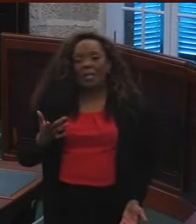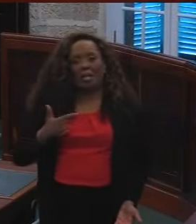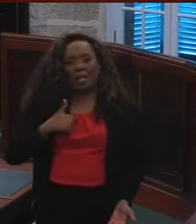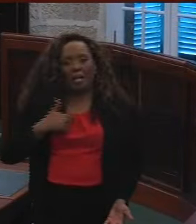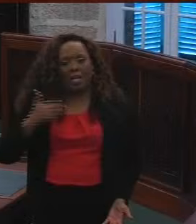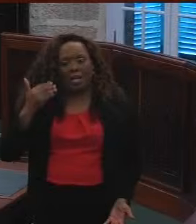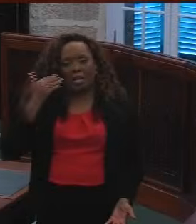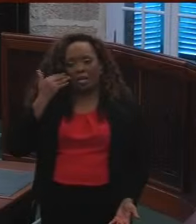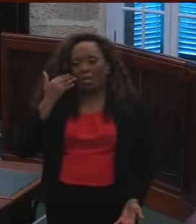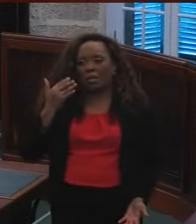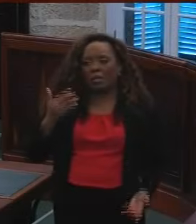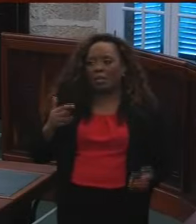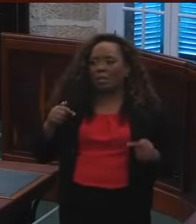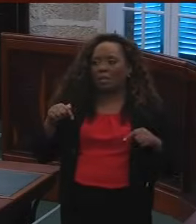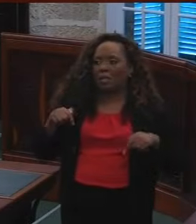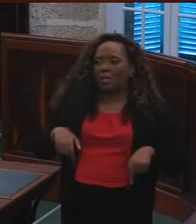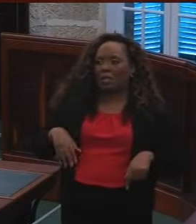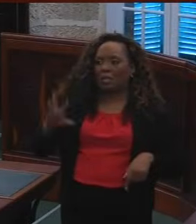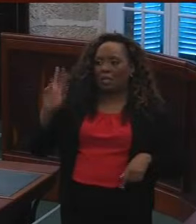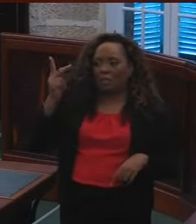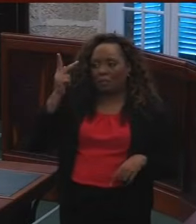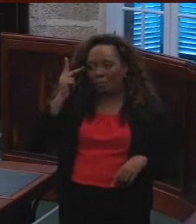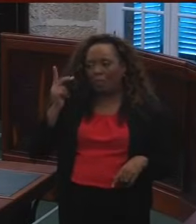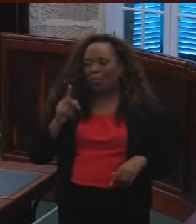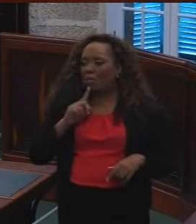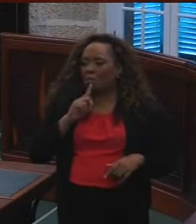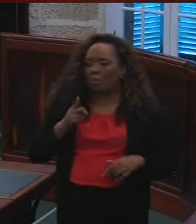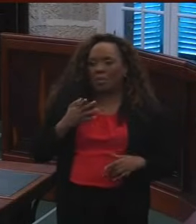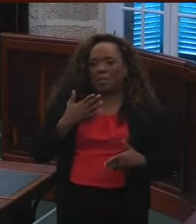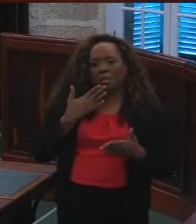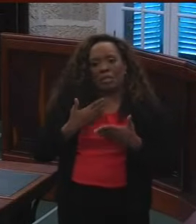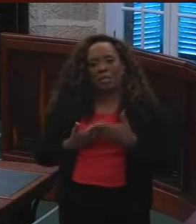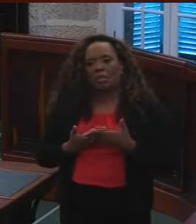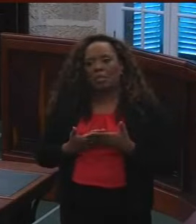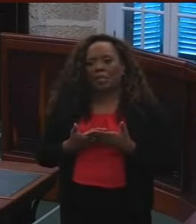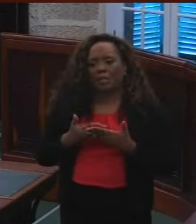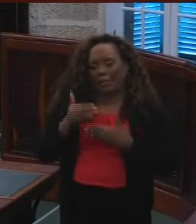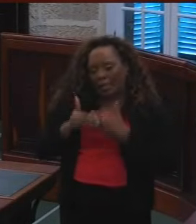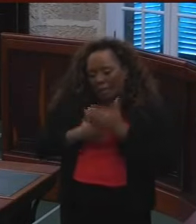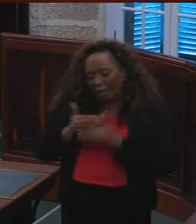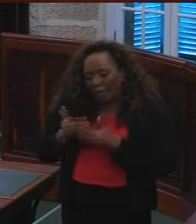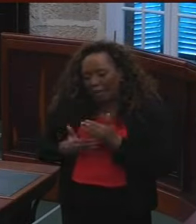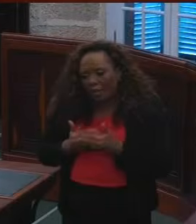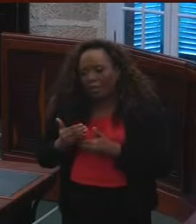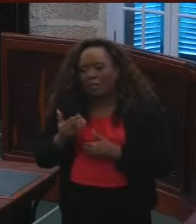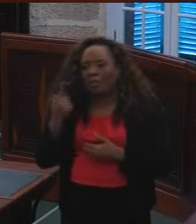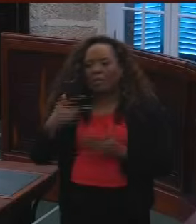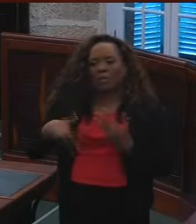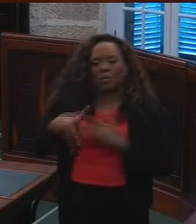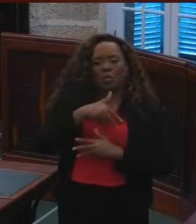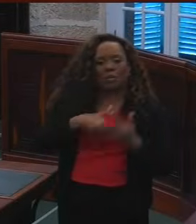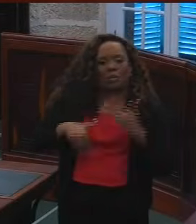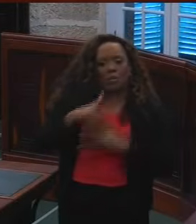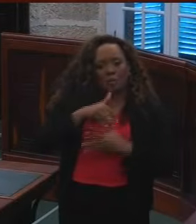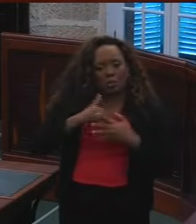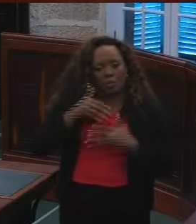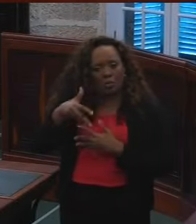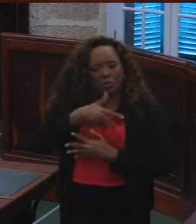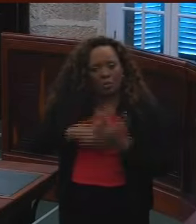been very kind-hearted in the way it's approaching social policy, sir, but we have to be able to do it, Mr. Speaker,